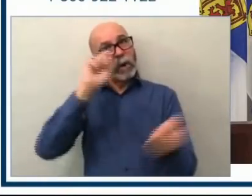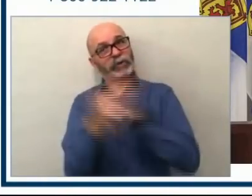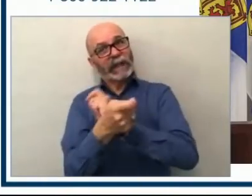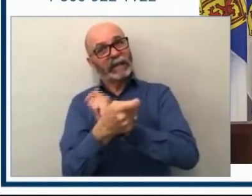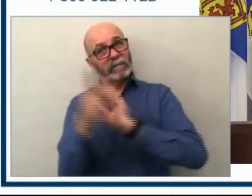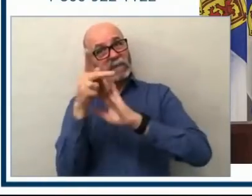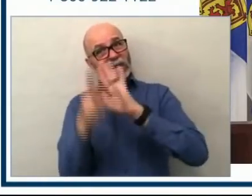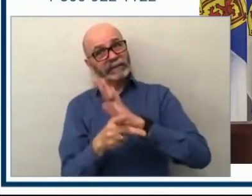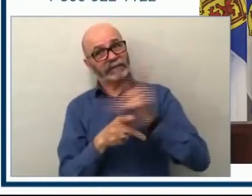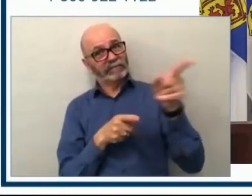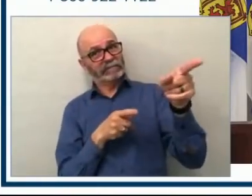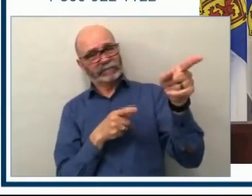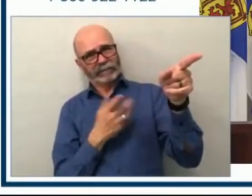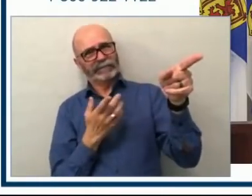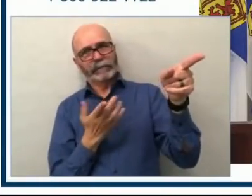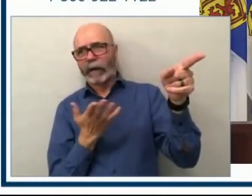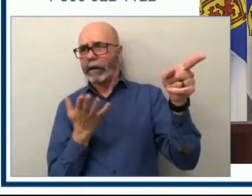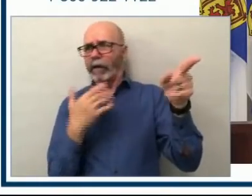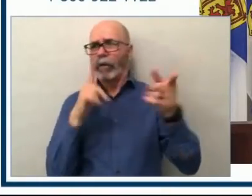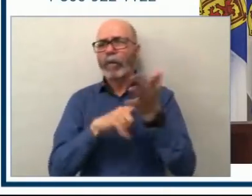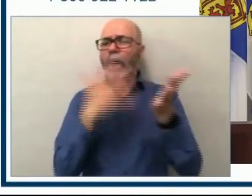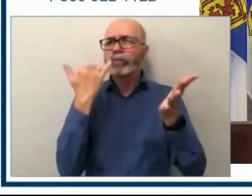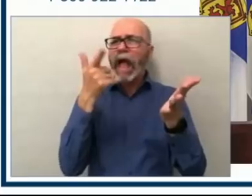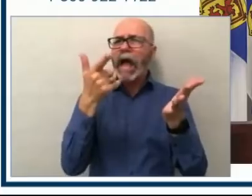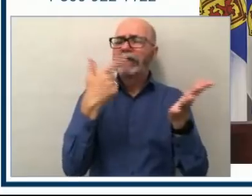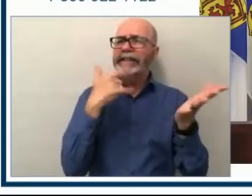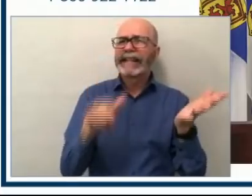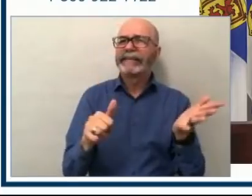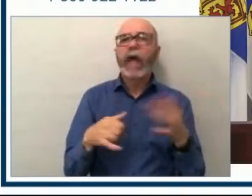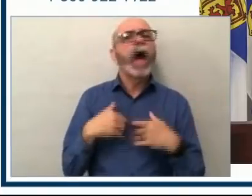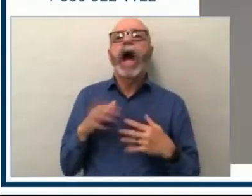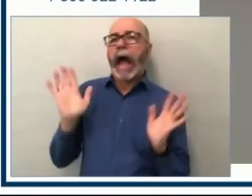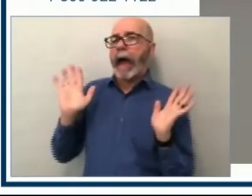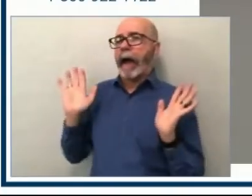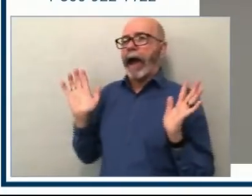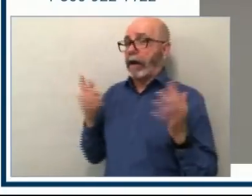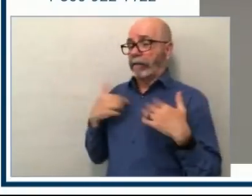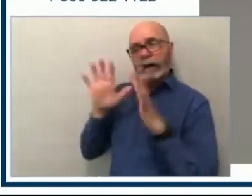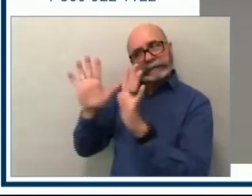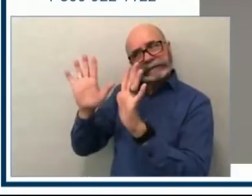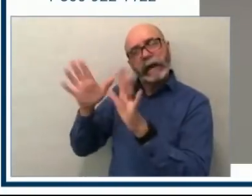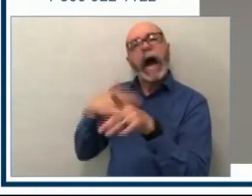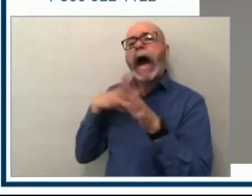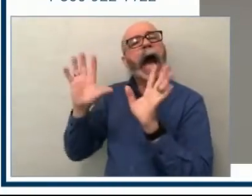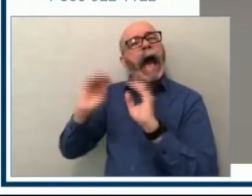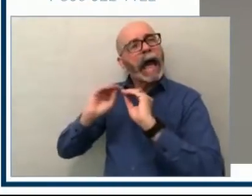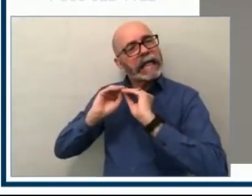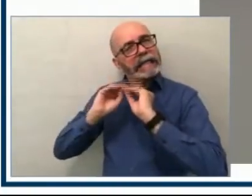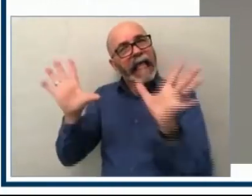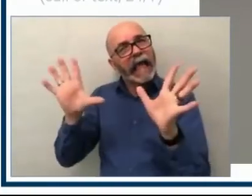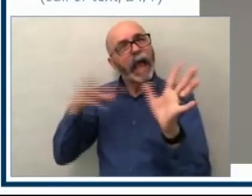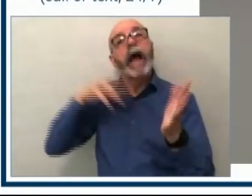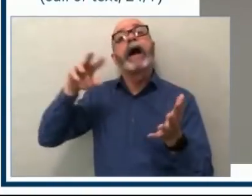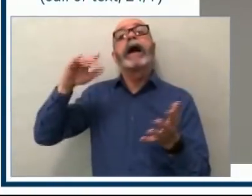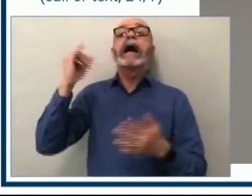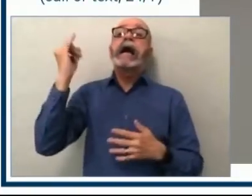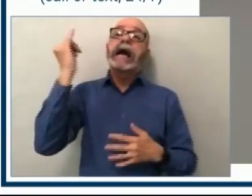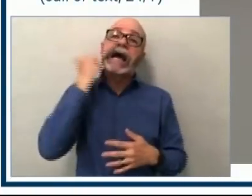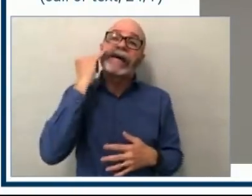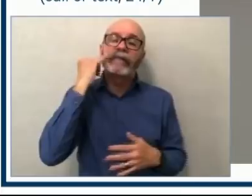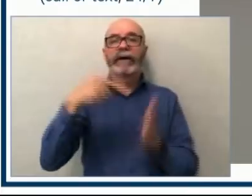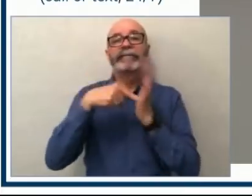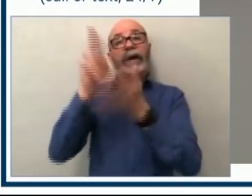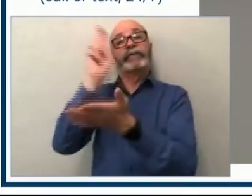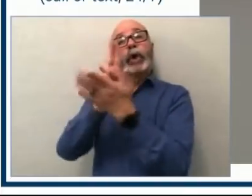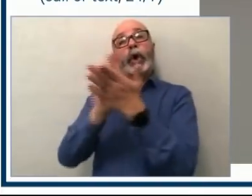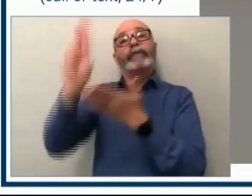about? So that was really a clarification, because we've allowed that along in our work with our university students, and we